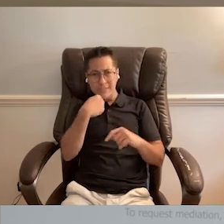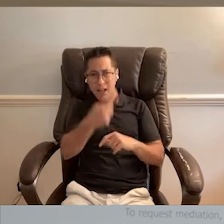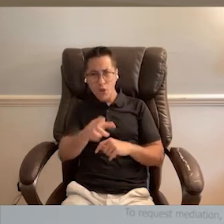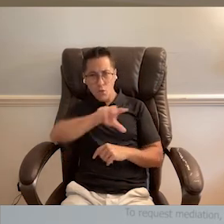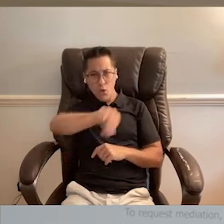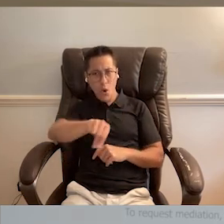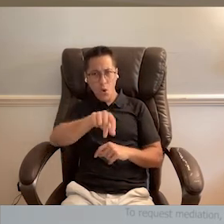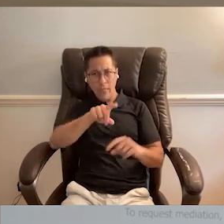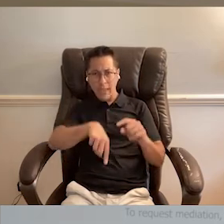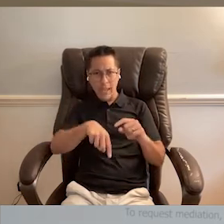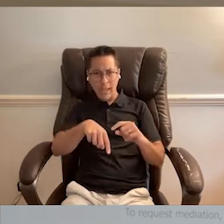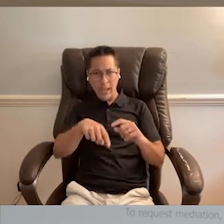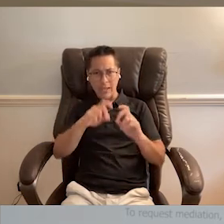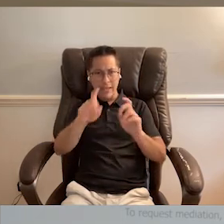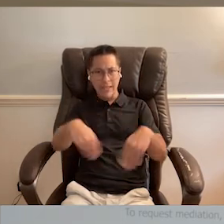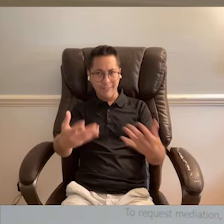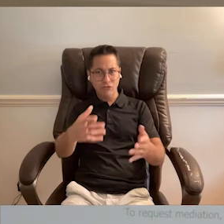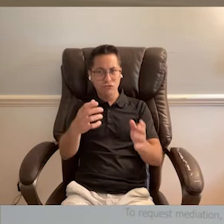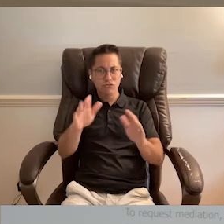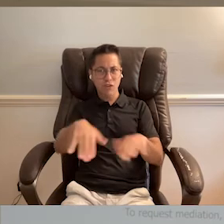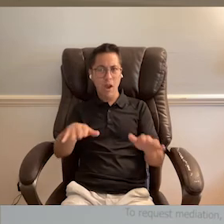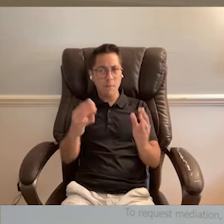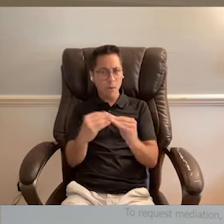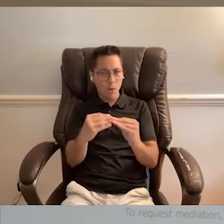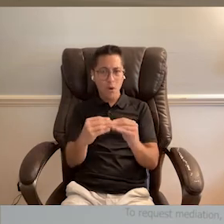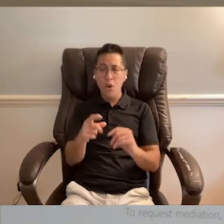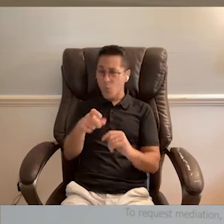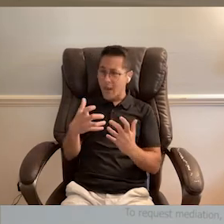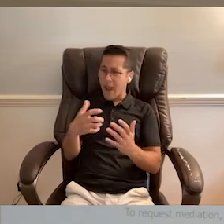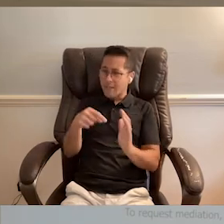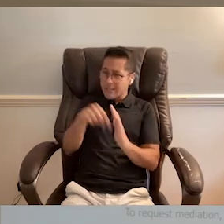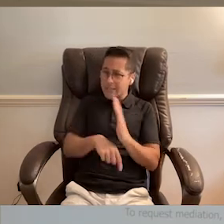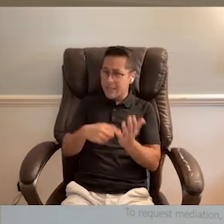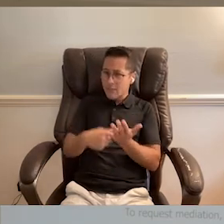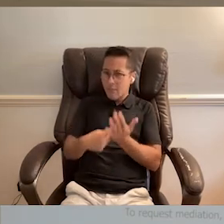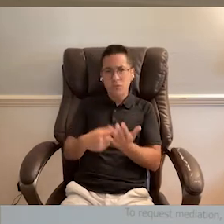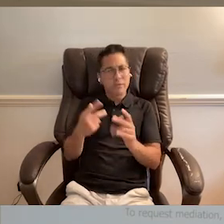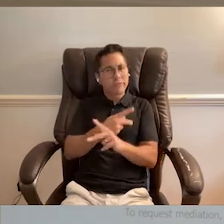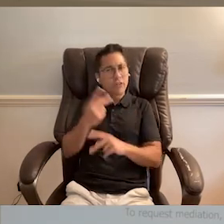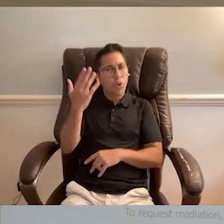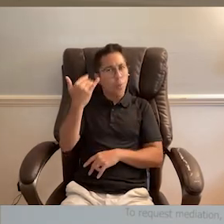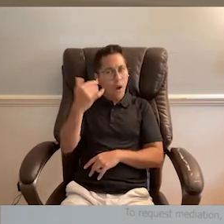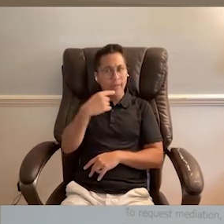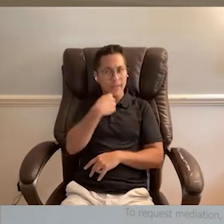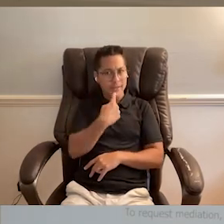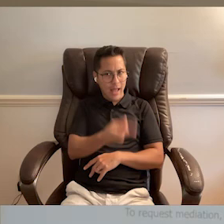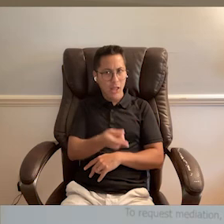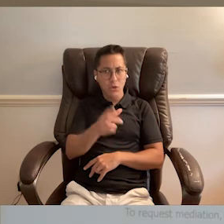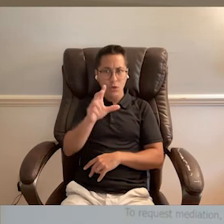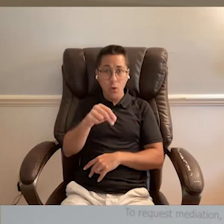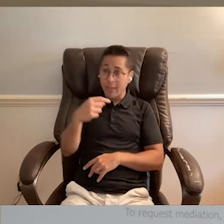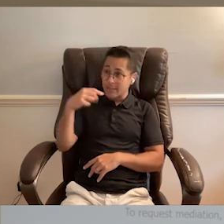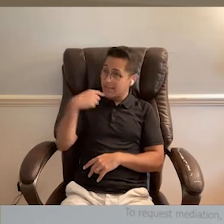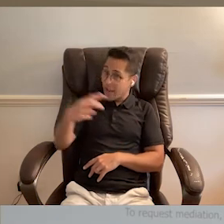more? So you want to have that deep conversation and find out why they're telling you no. Okay, are they telling you no because they have a shortage